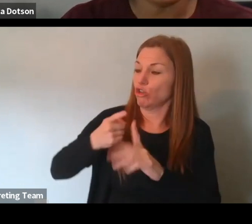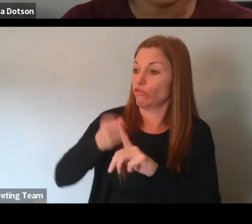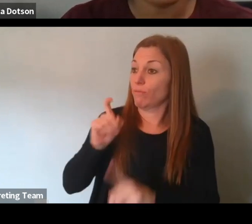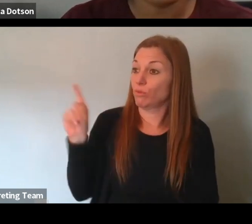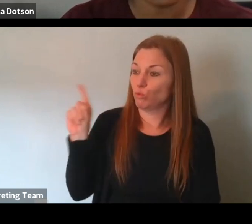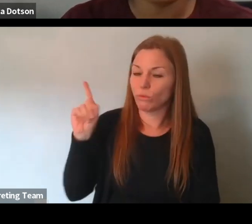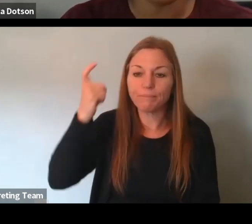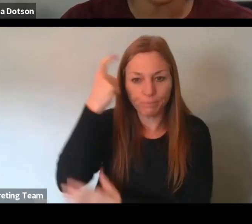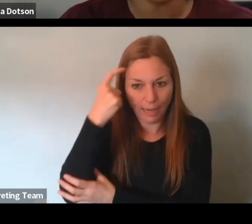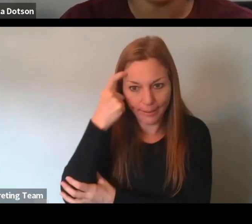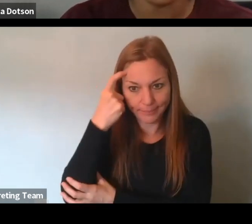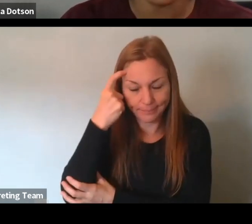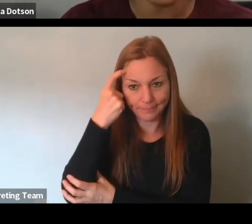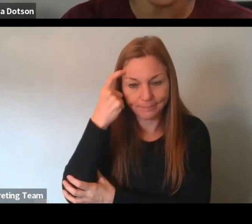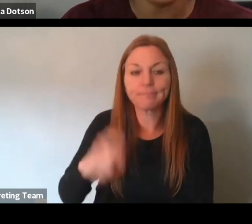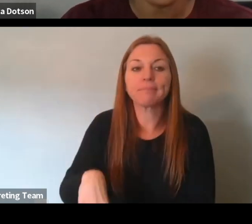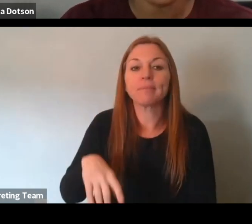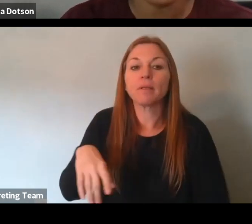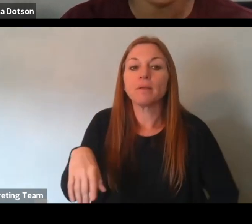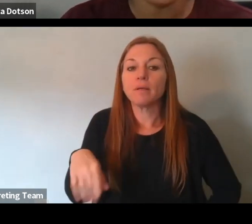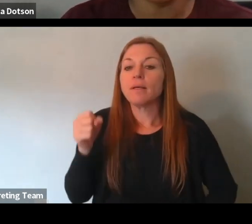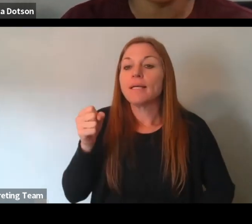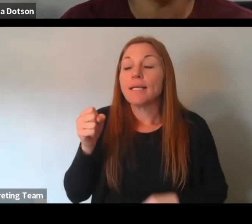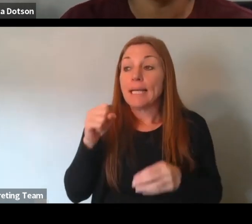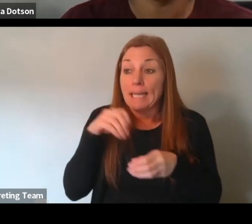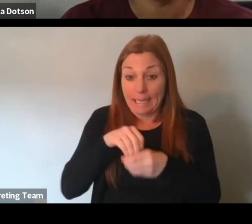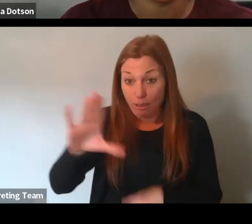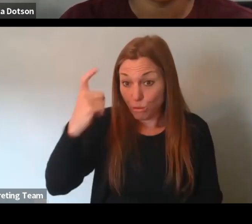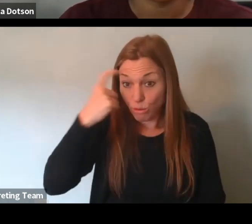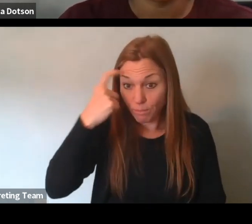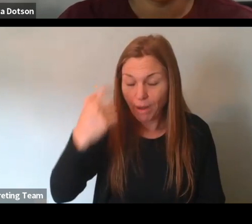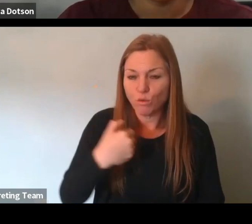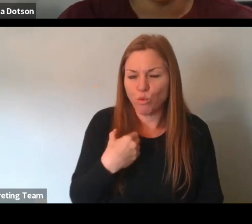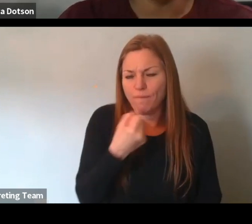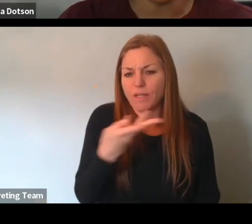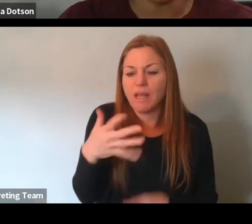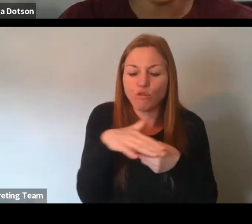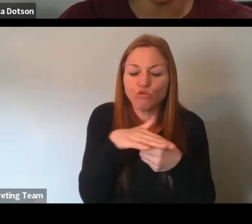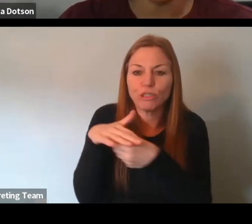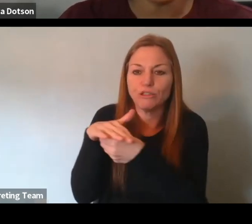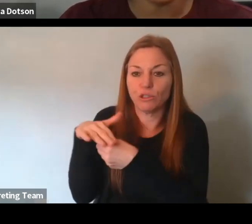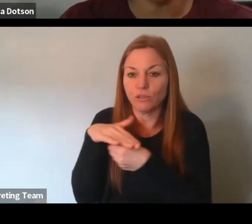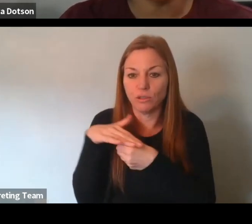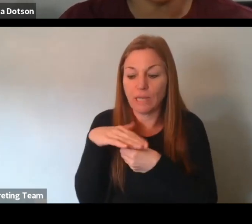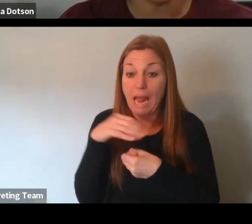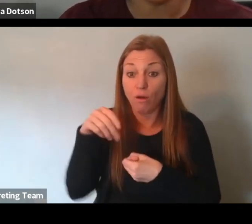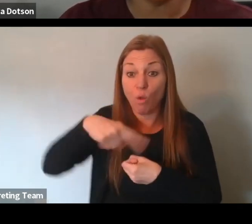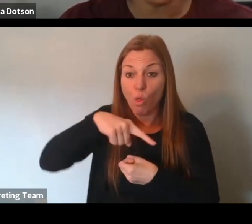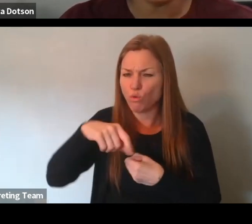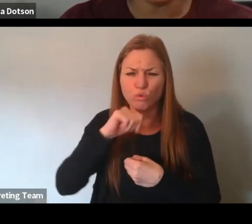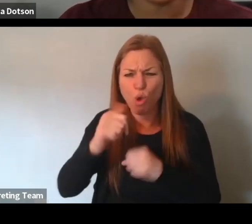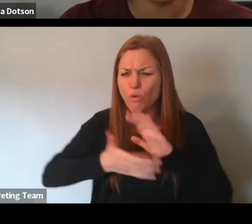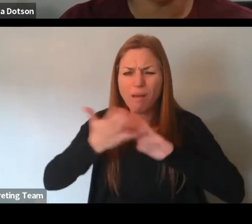brain that need to operate and function well together to maintain our mood. If